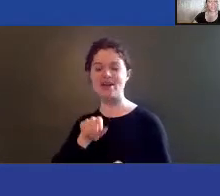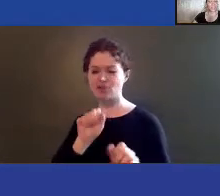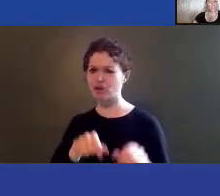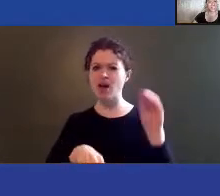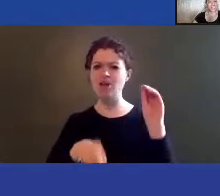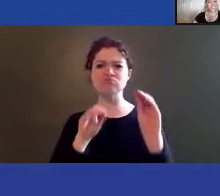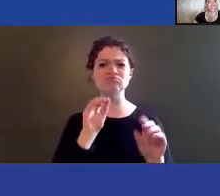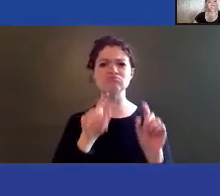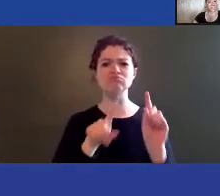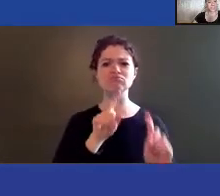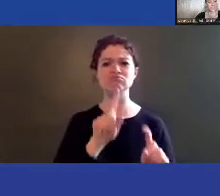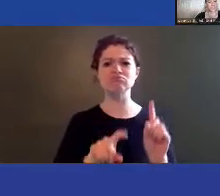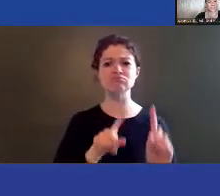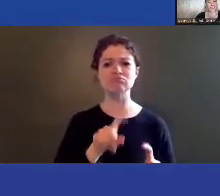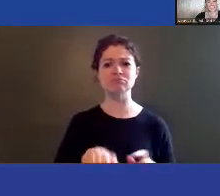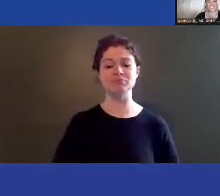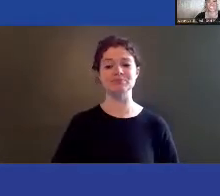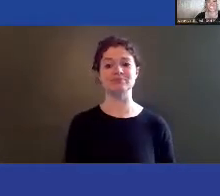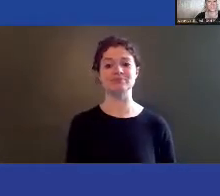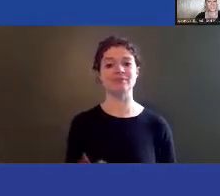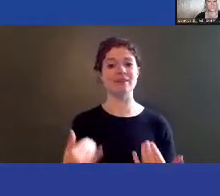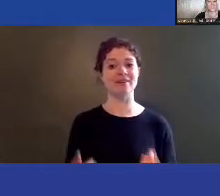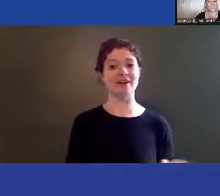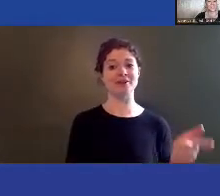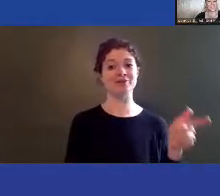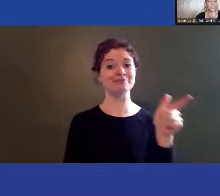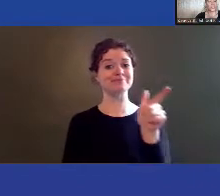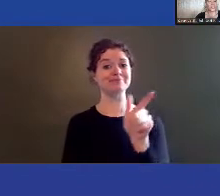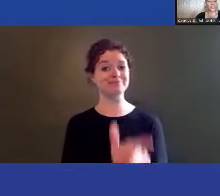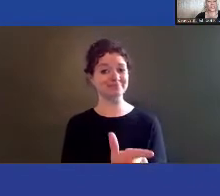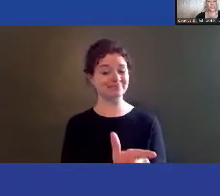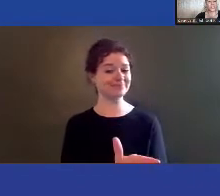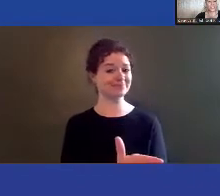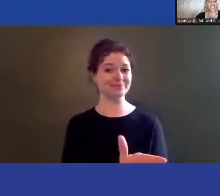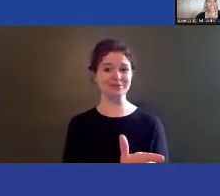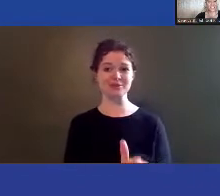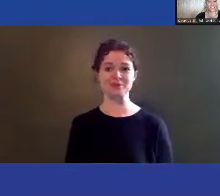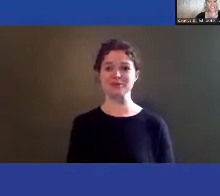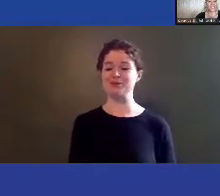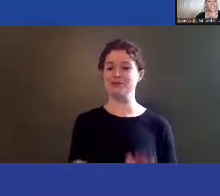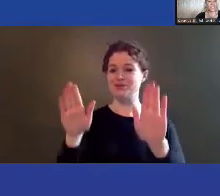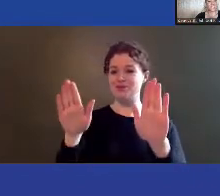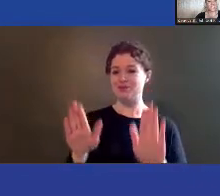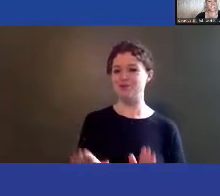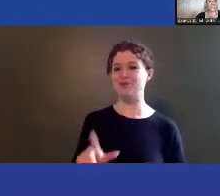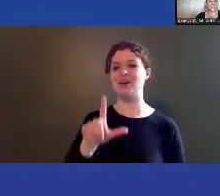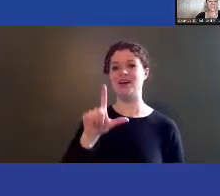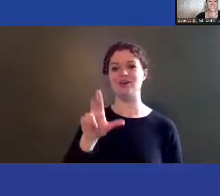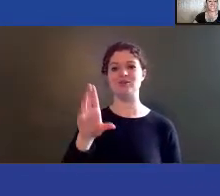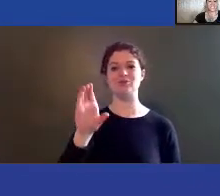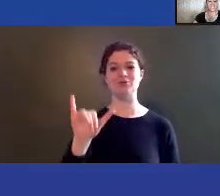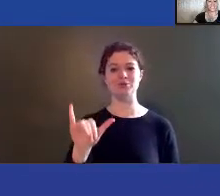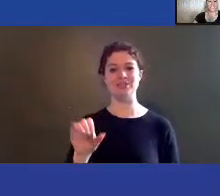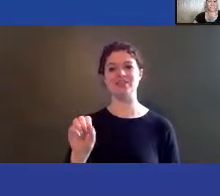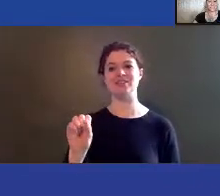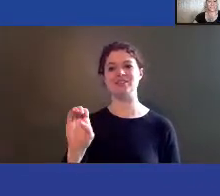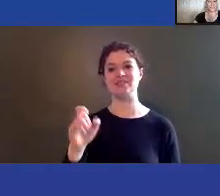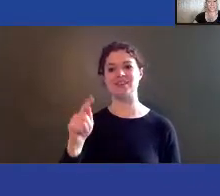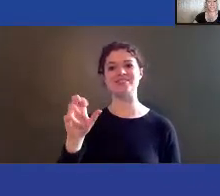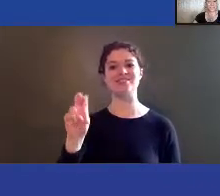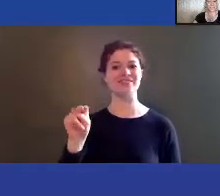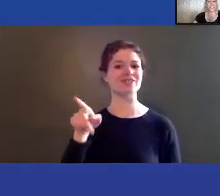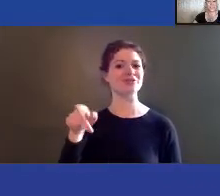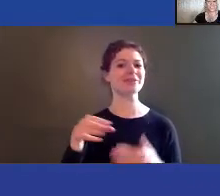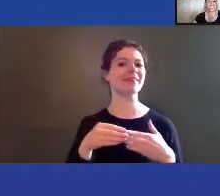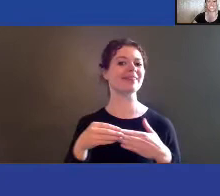And I will pass things over with that to the illustrious Lucy Sexton to lead us in the discussion.